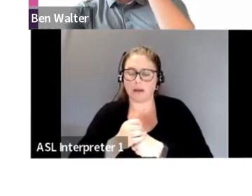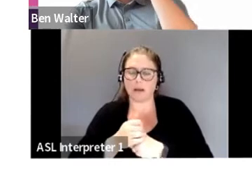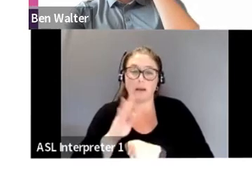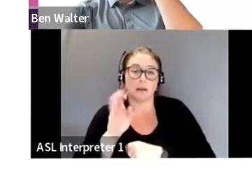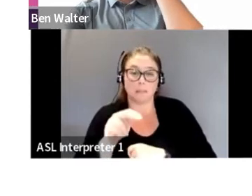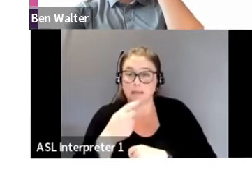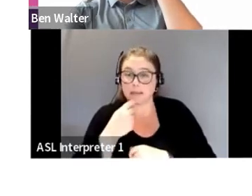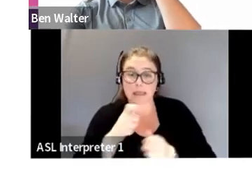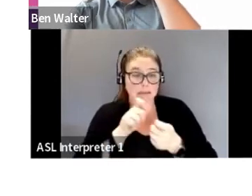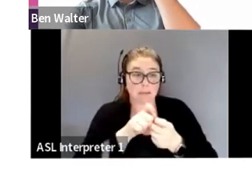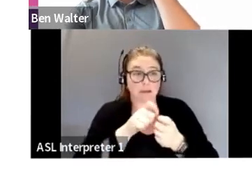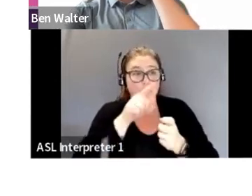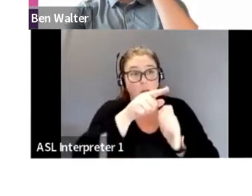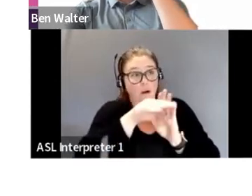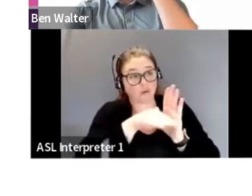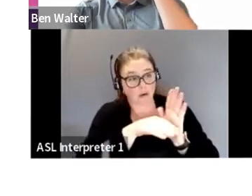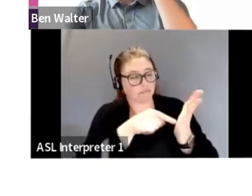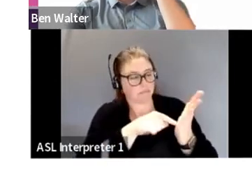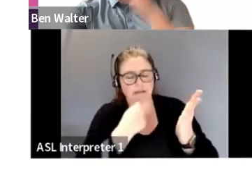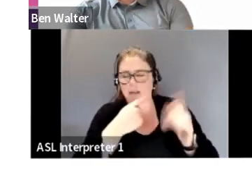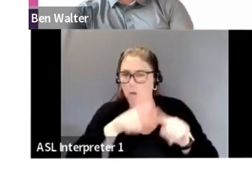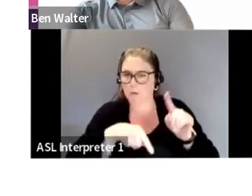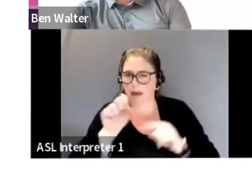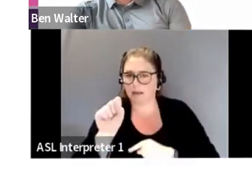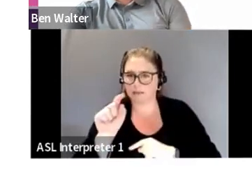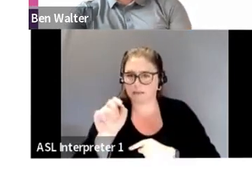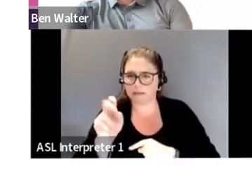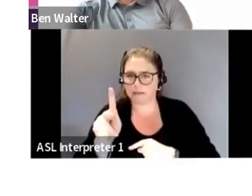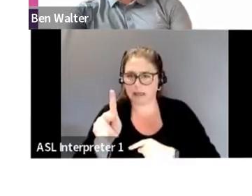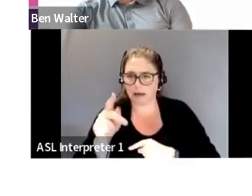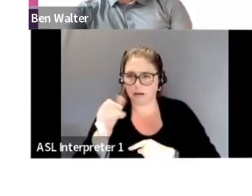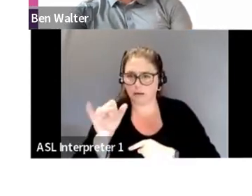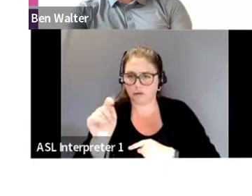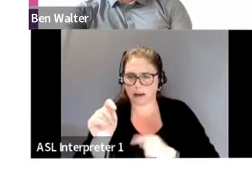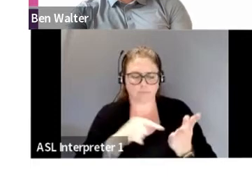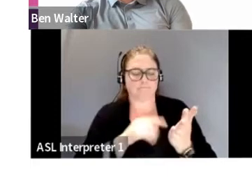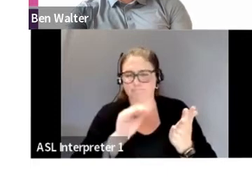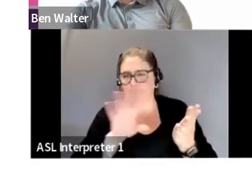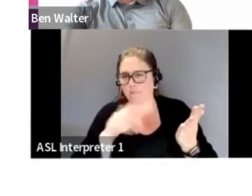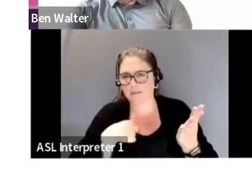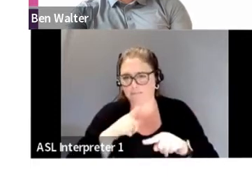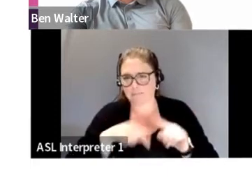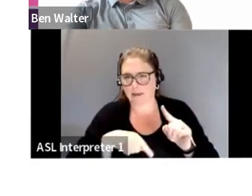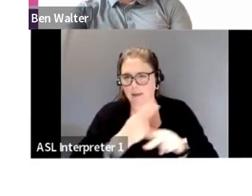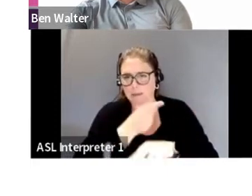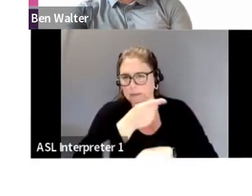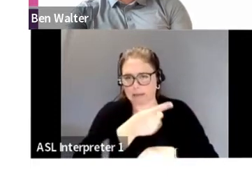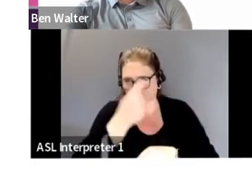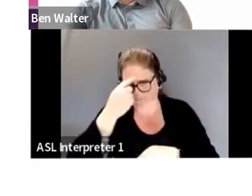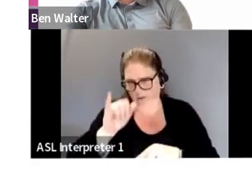like keep an eye out for that, and that will all be like listed for you in advance, especially like on the Pocketed platform. We'll let you know